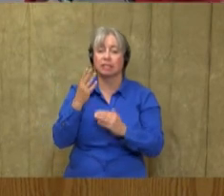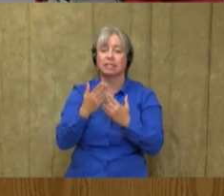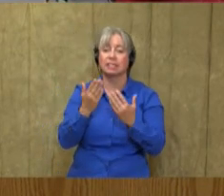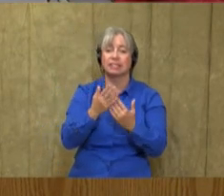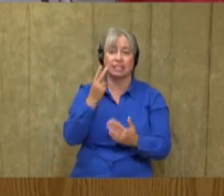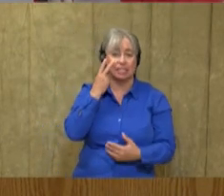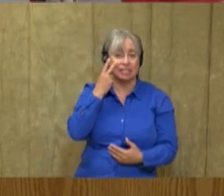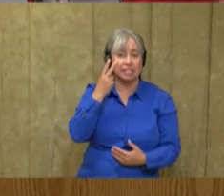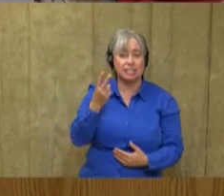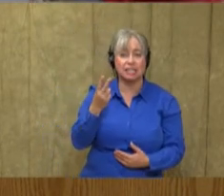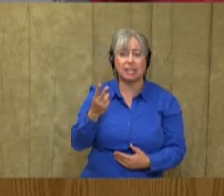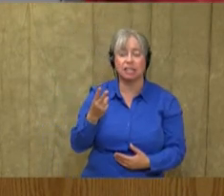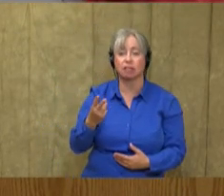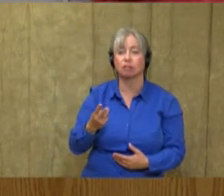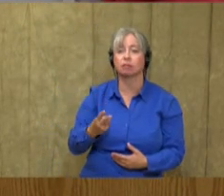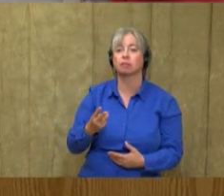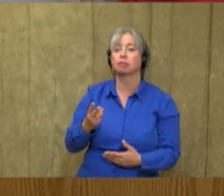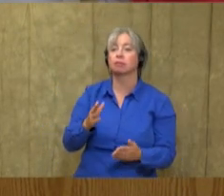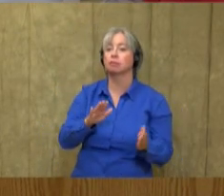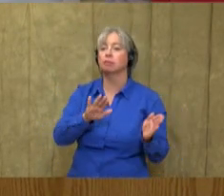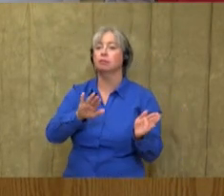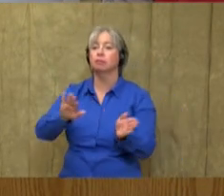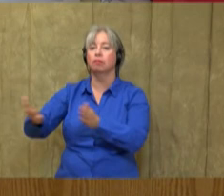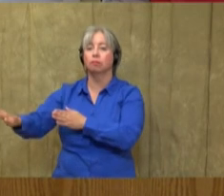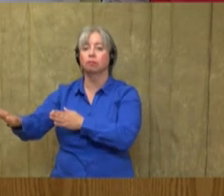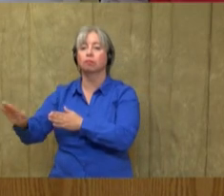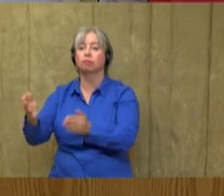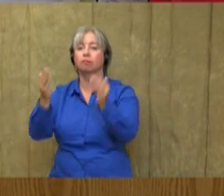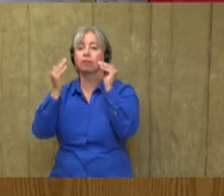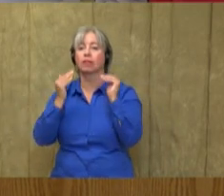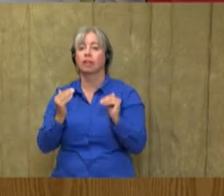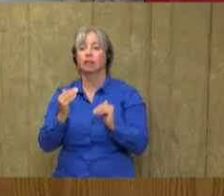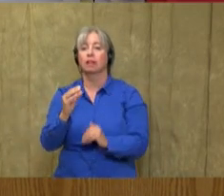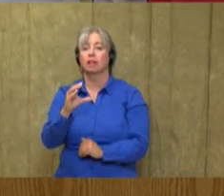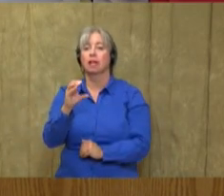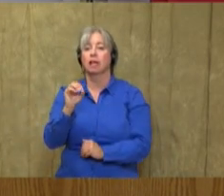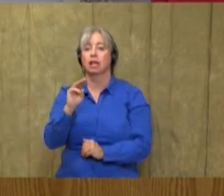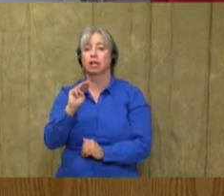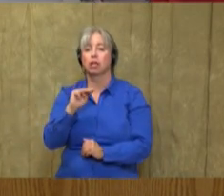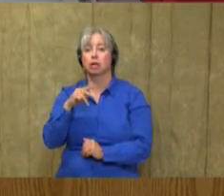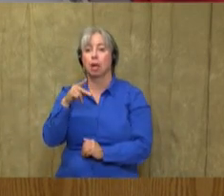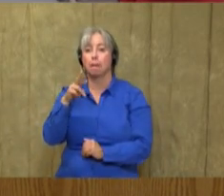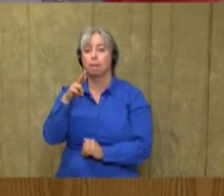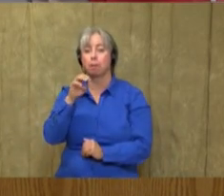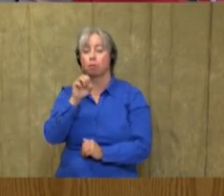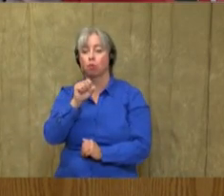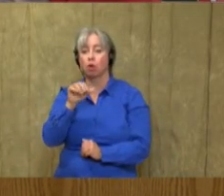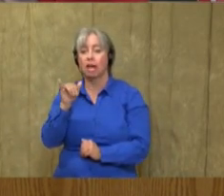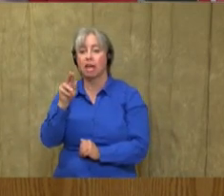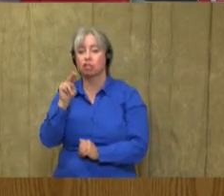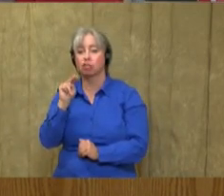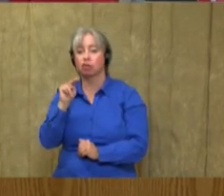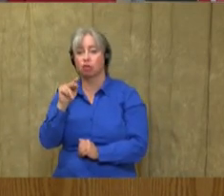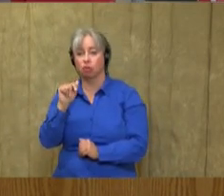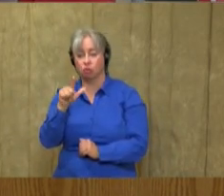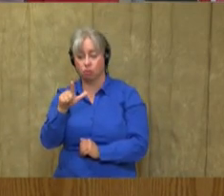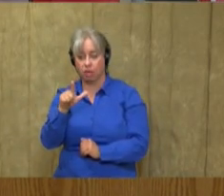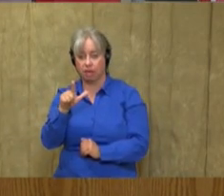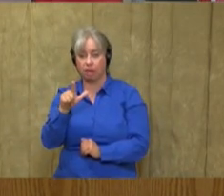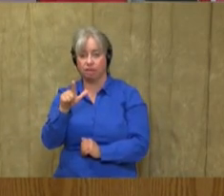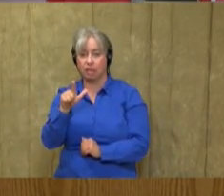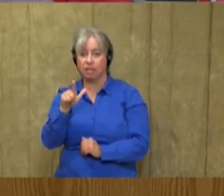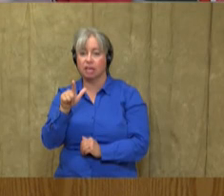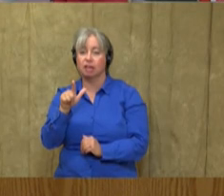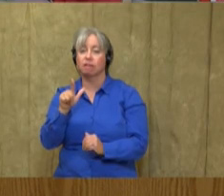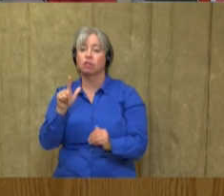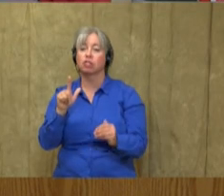not as much, but I'm going to walk you through it. If we look at the transverse wave compared to the compressional wave, now